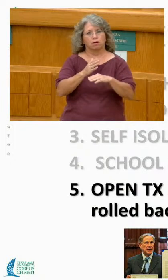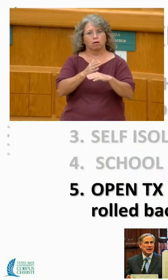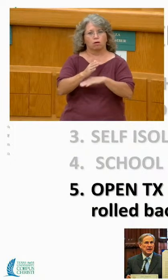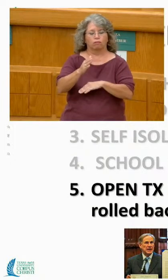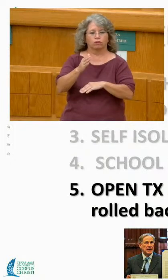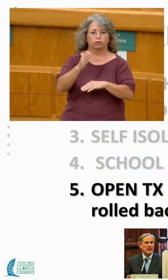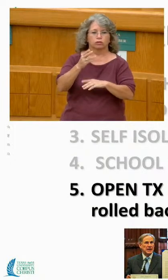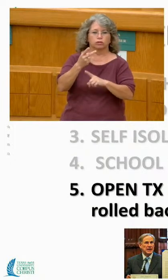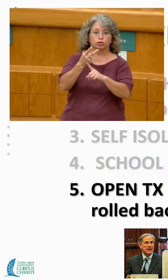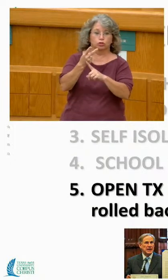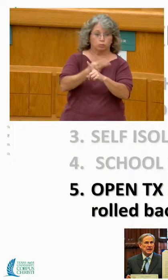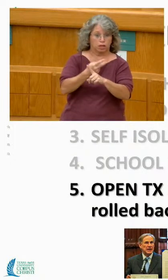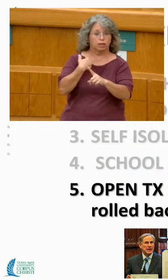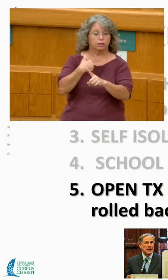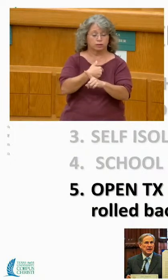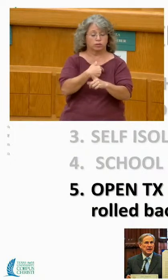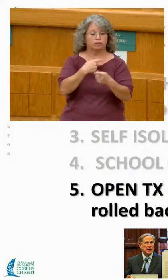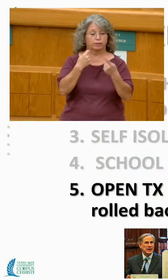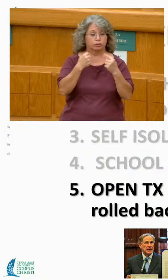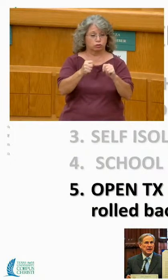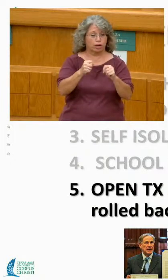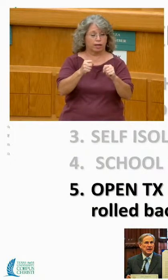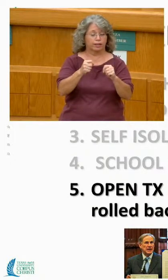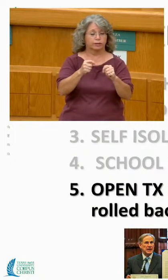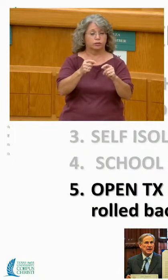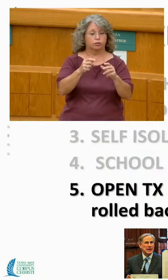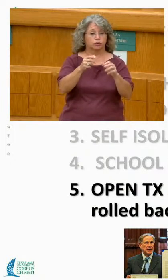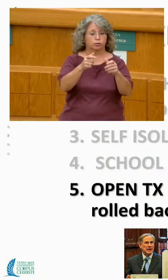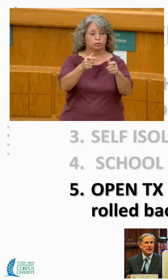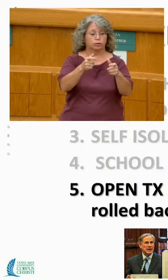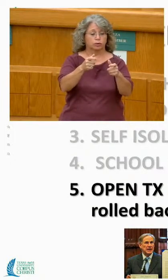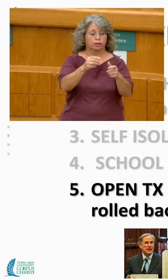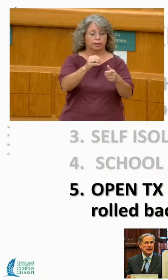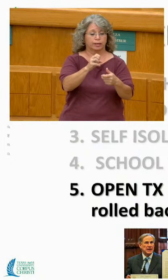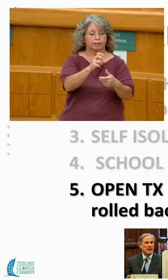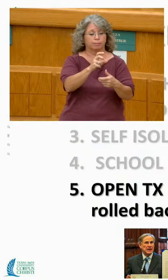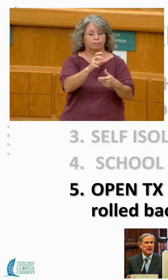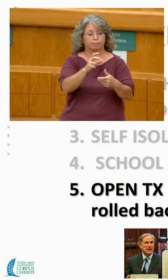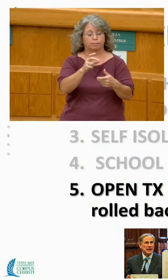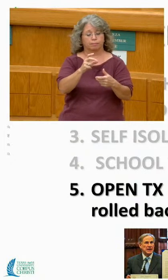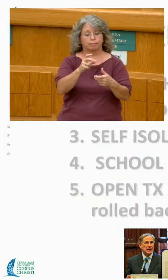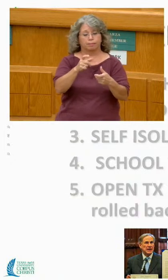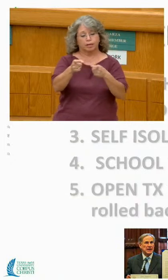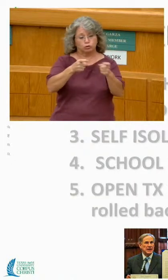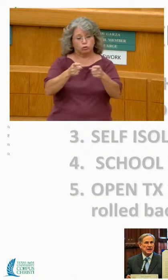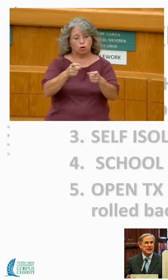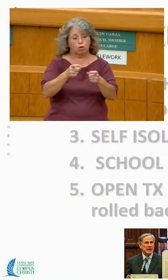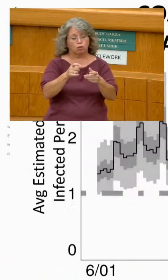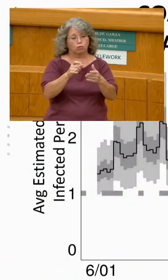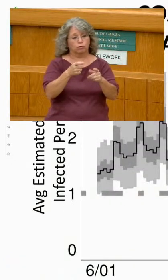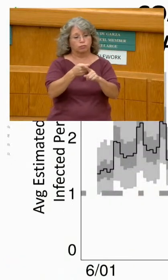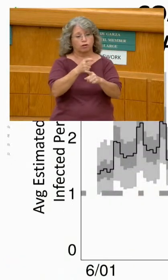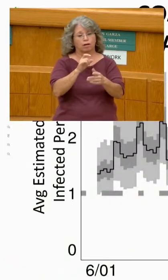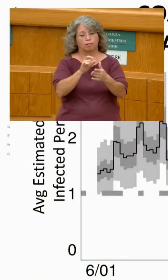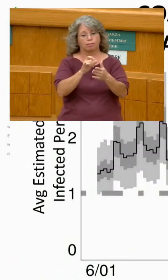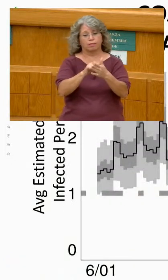trying to get Open Texas Phase 3 and the fallout from that under control.